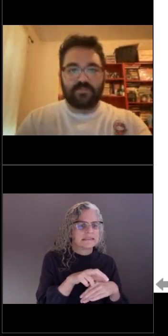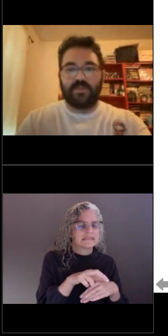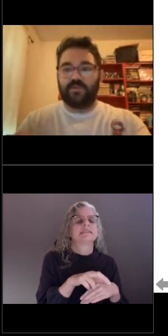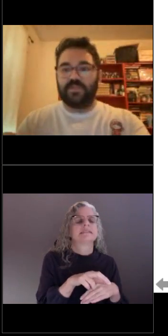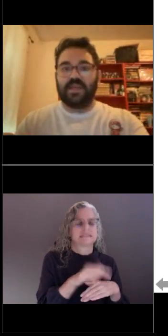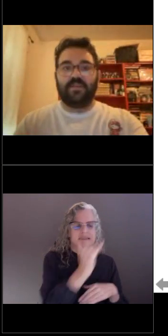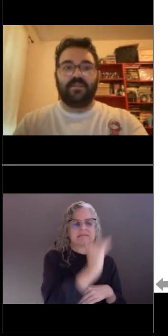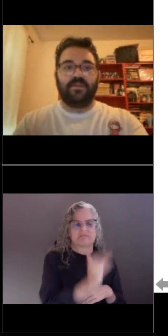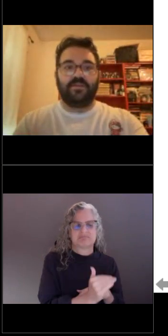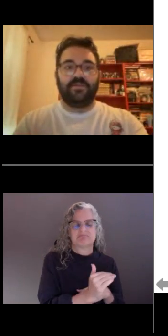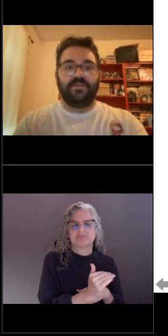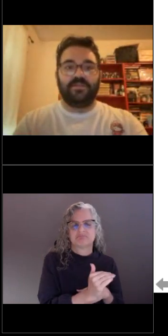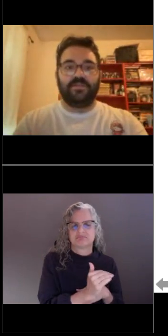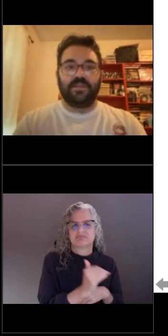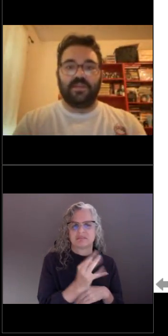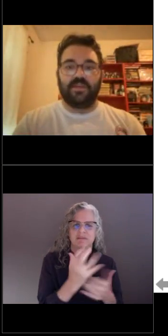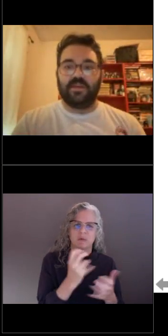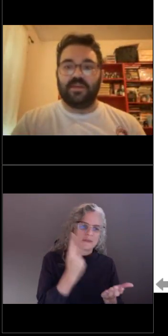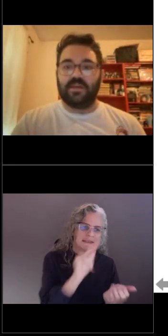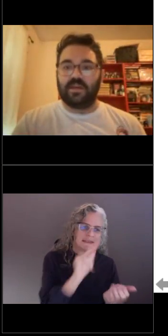references if people would like those.